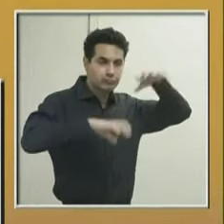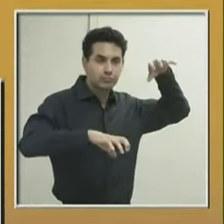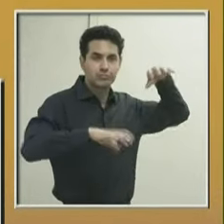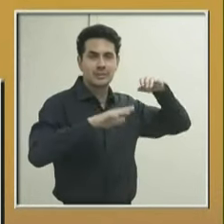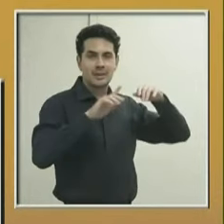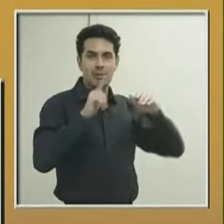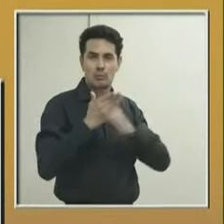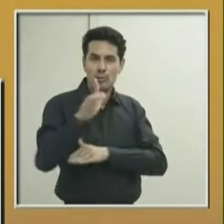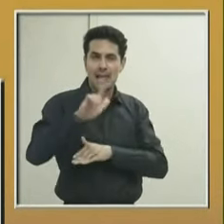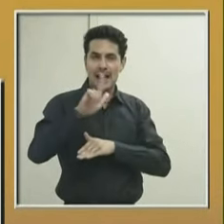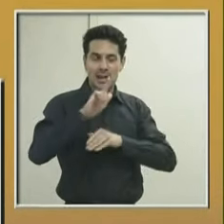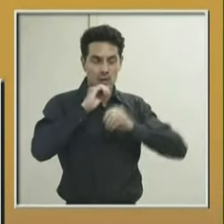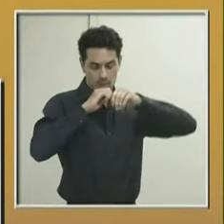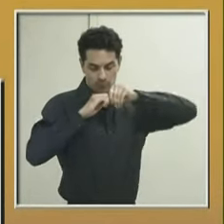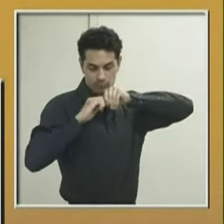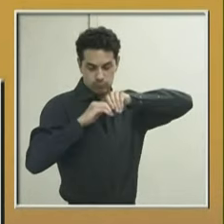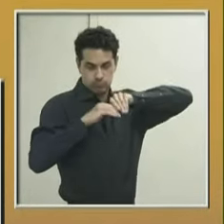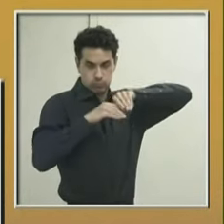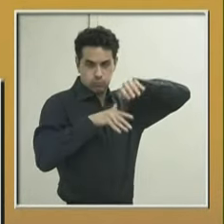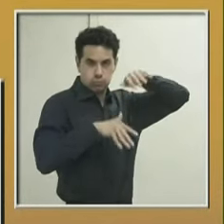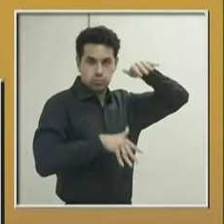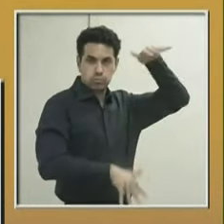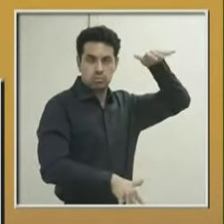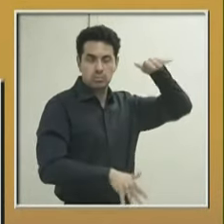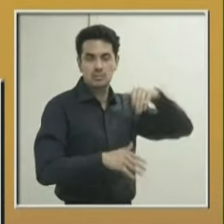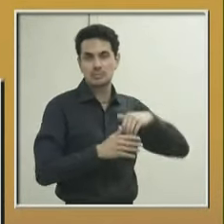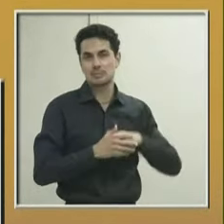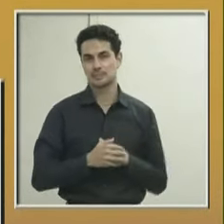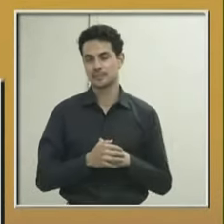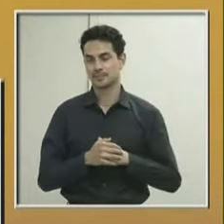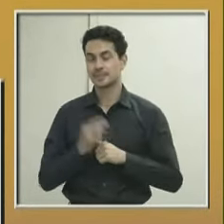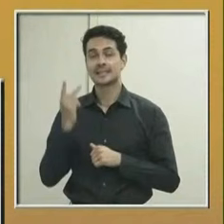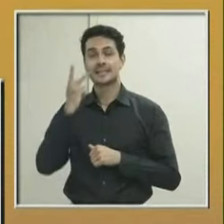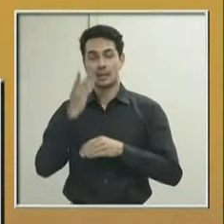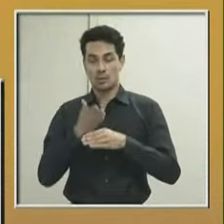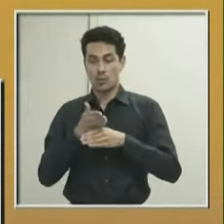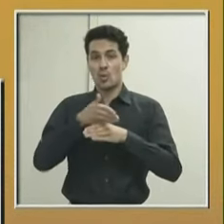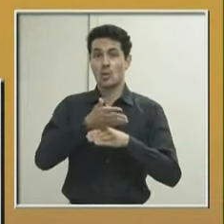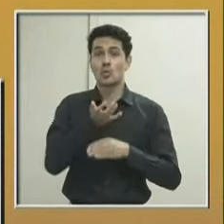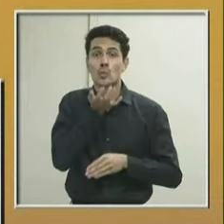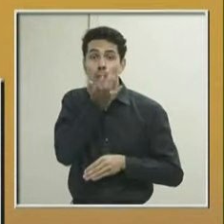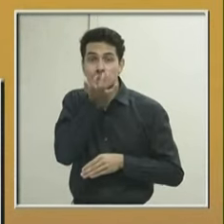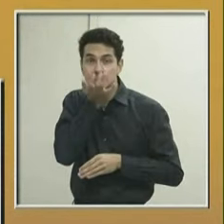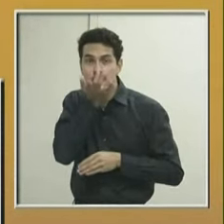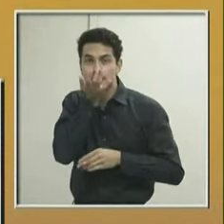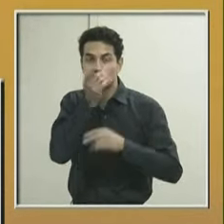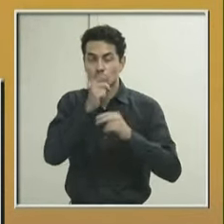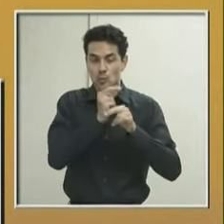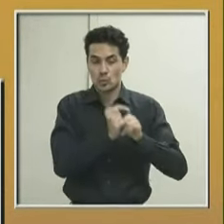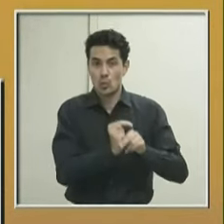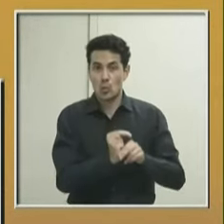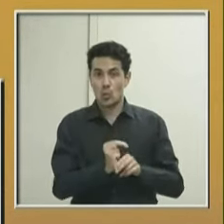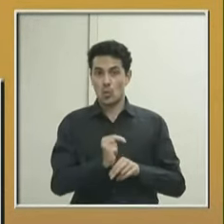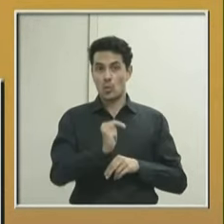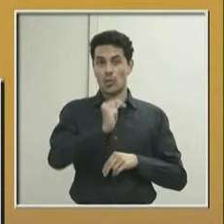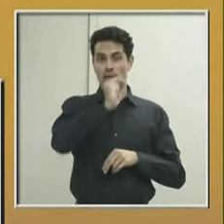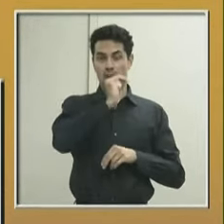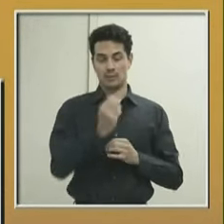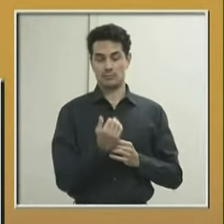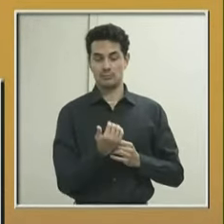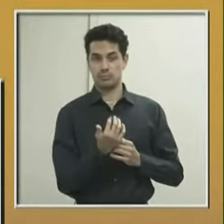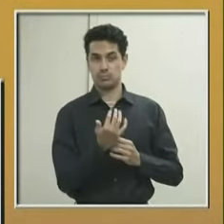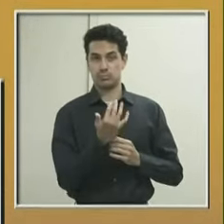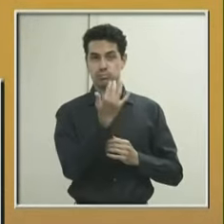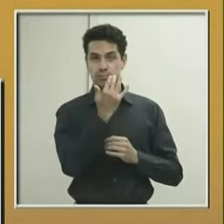Lahaina. And then the fire spread across the grass to the north and